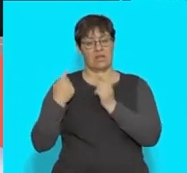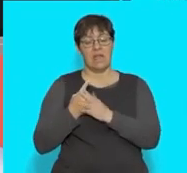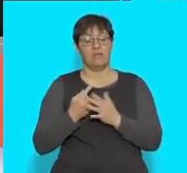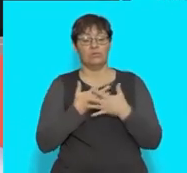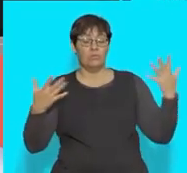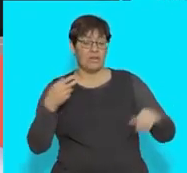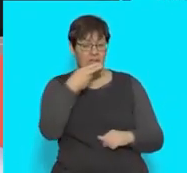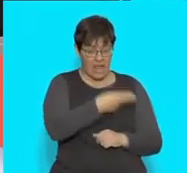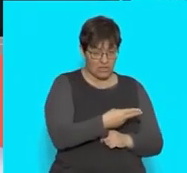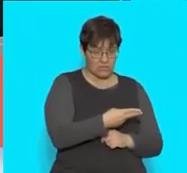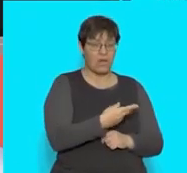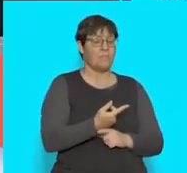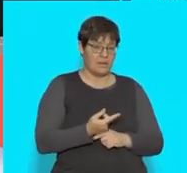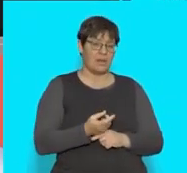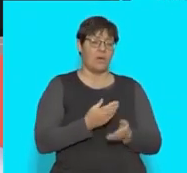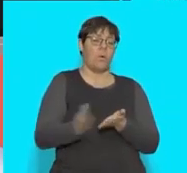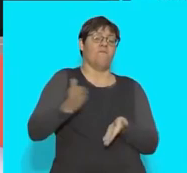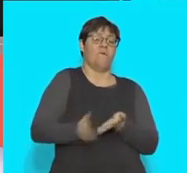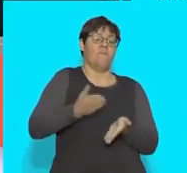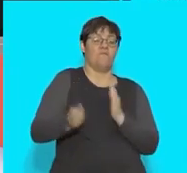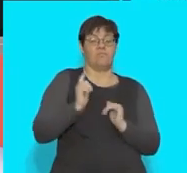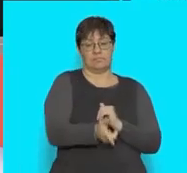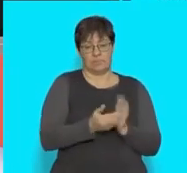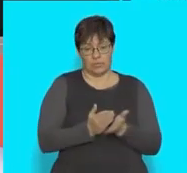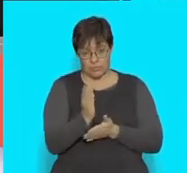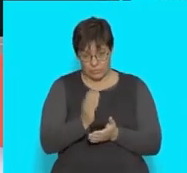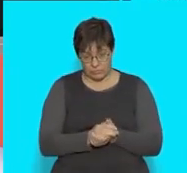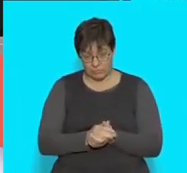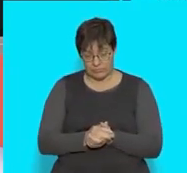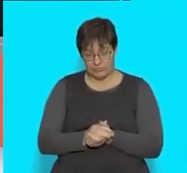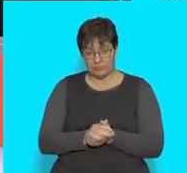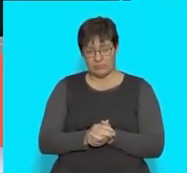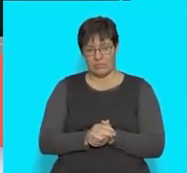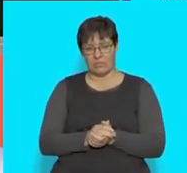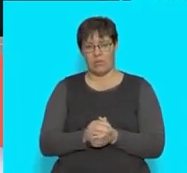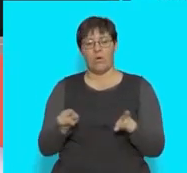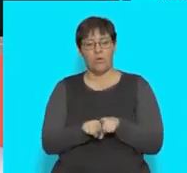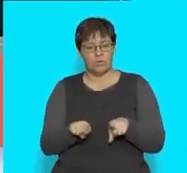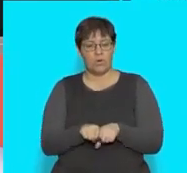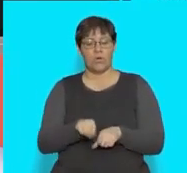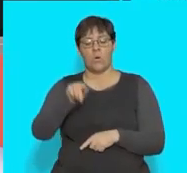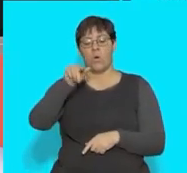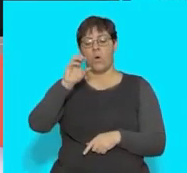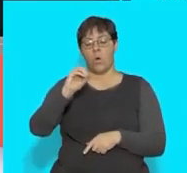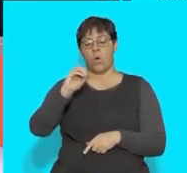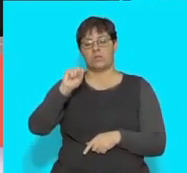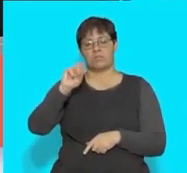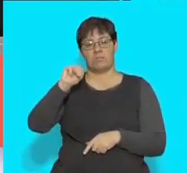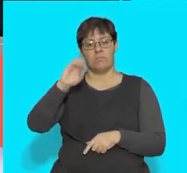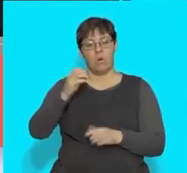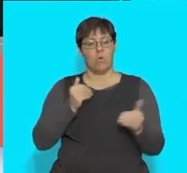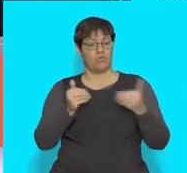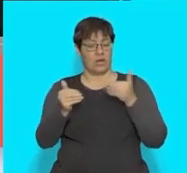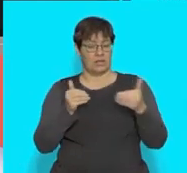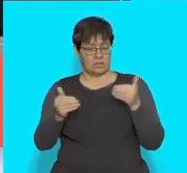much hydrogen by releasing them. We also looked at the concept of, right, osmoregulation. How